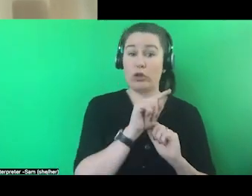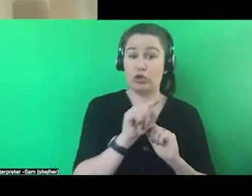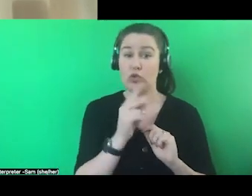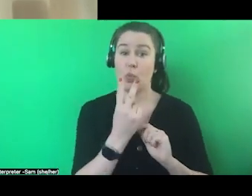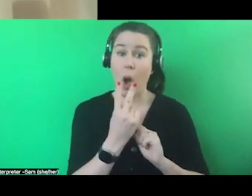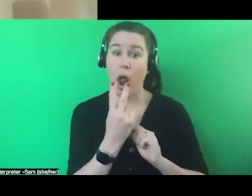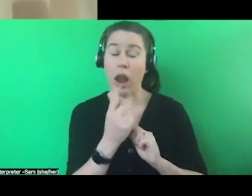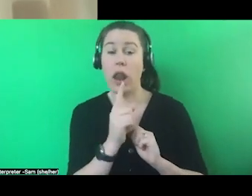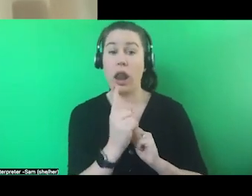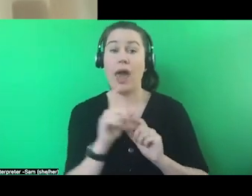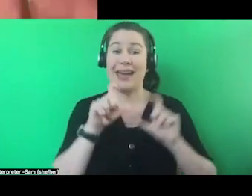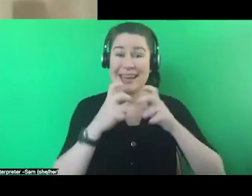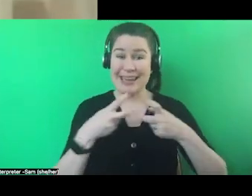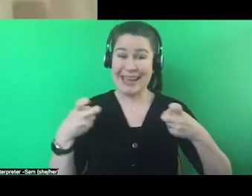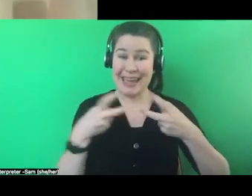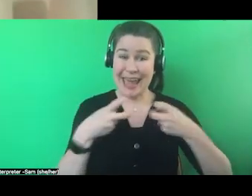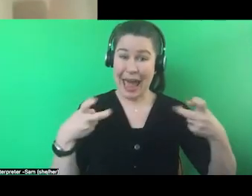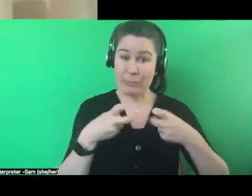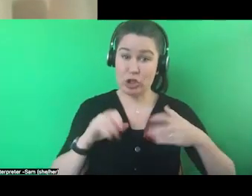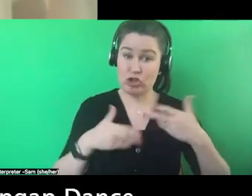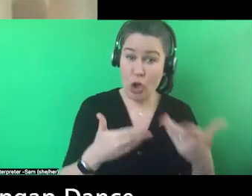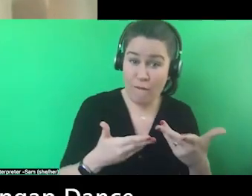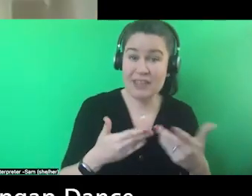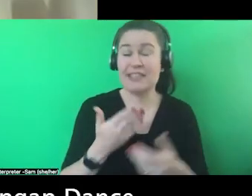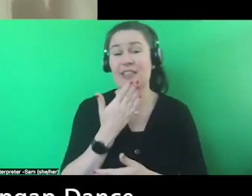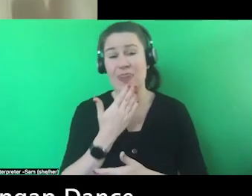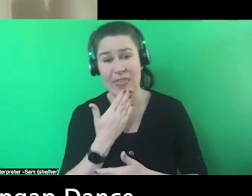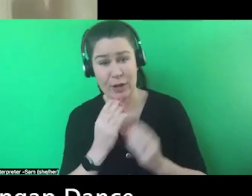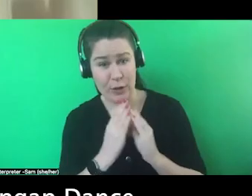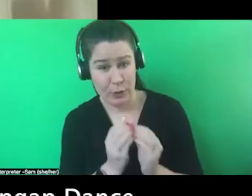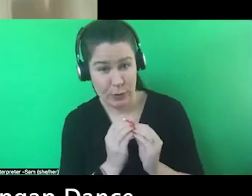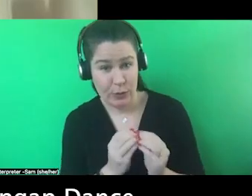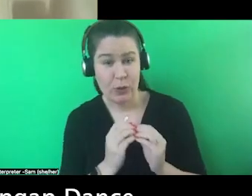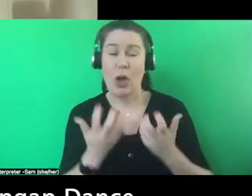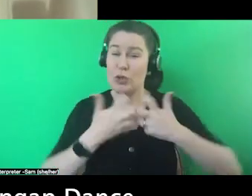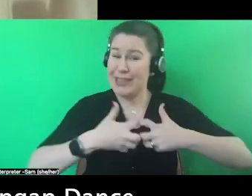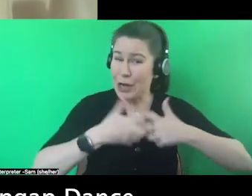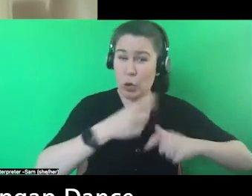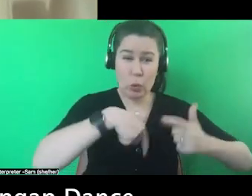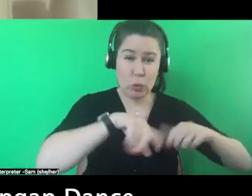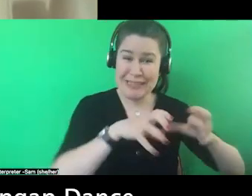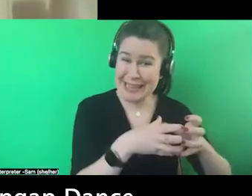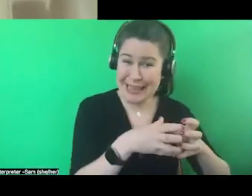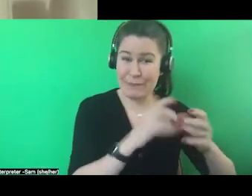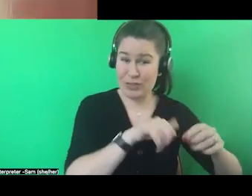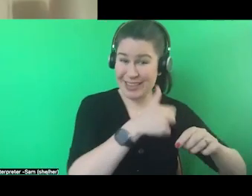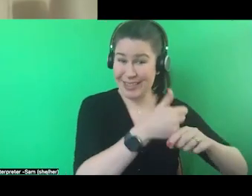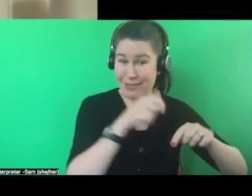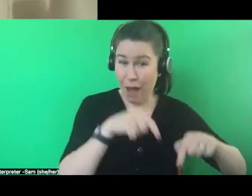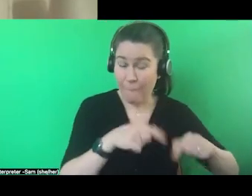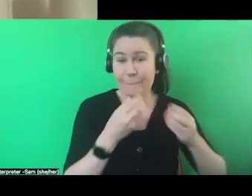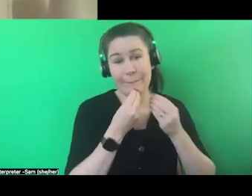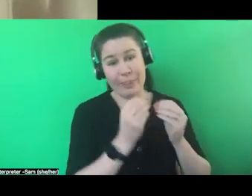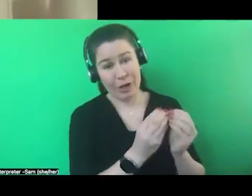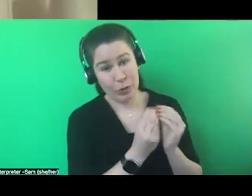captioning, Charlotte Mackey and Annie Rose Grantham, and all the technical organizational staff of Stopgap Dance